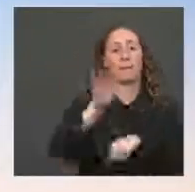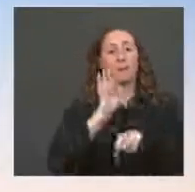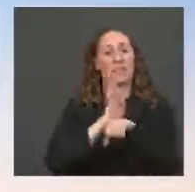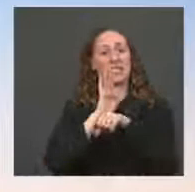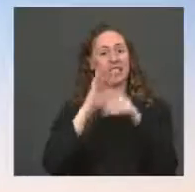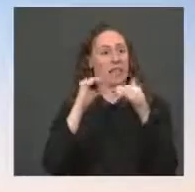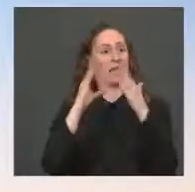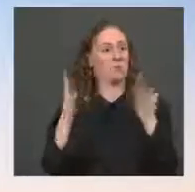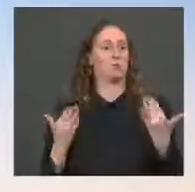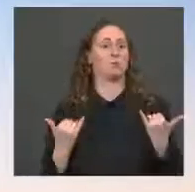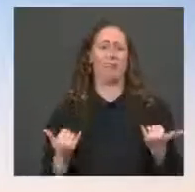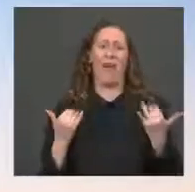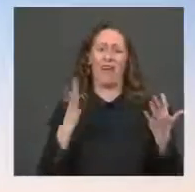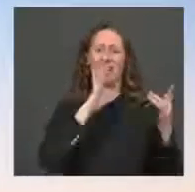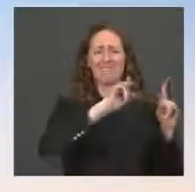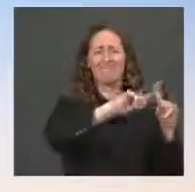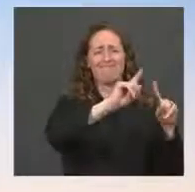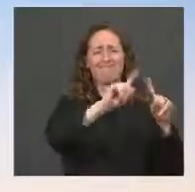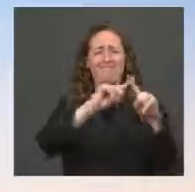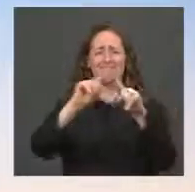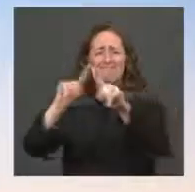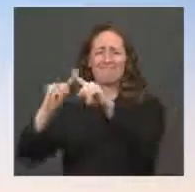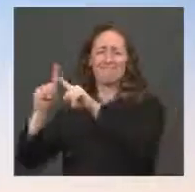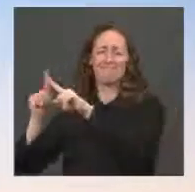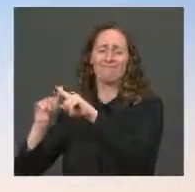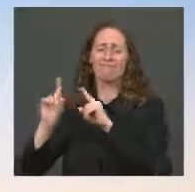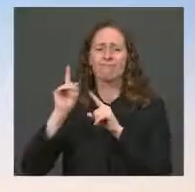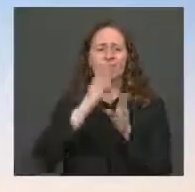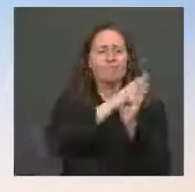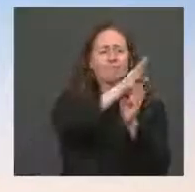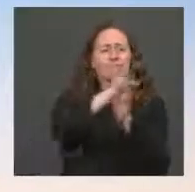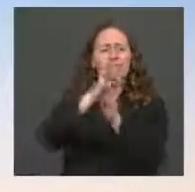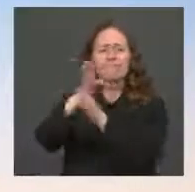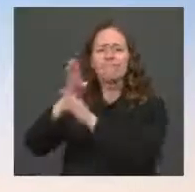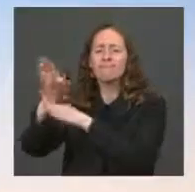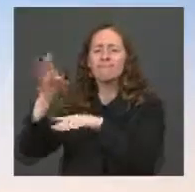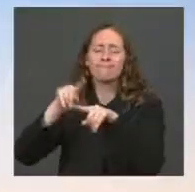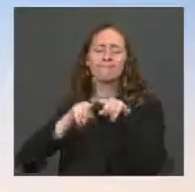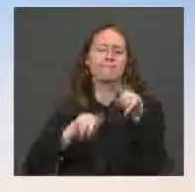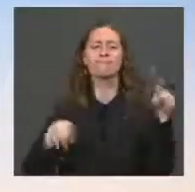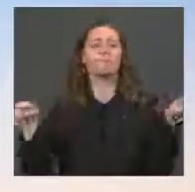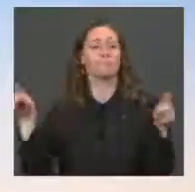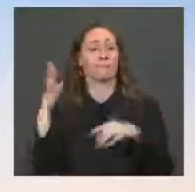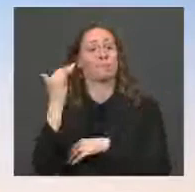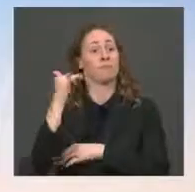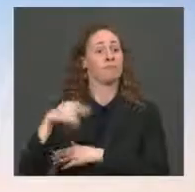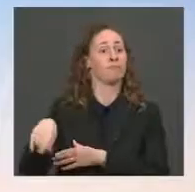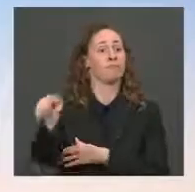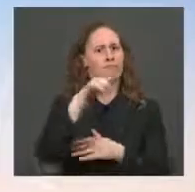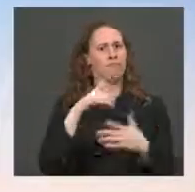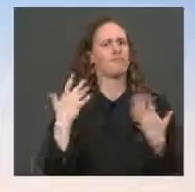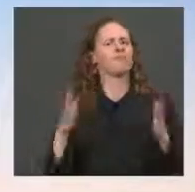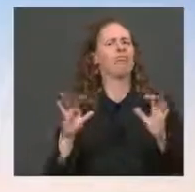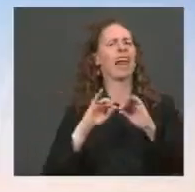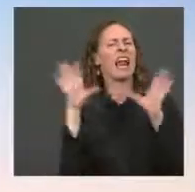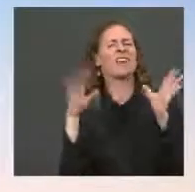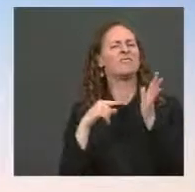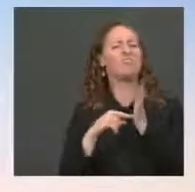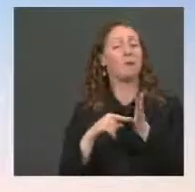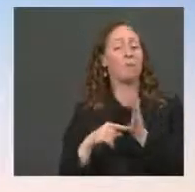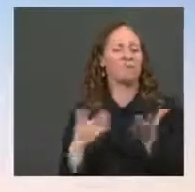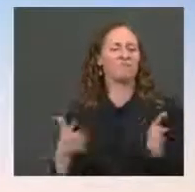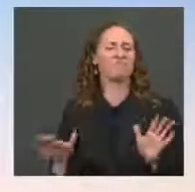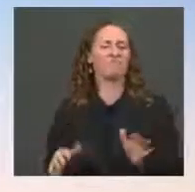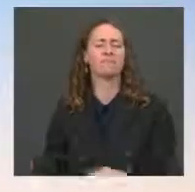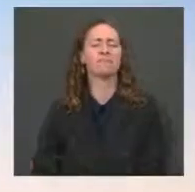of industries with a diversity of workforces. And what we've seen of the examples to date is that there's